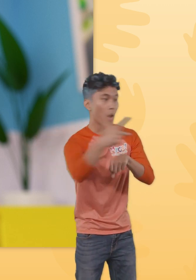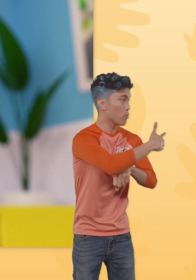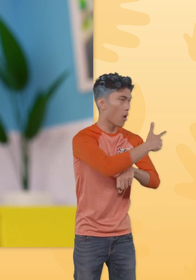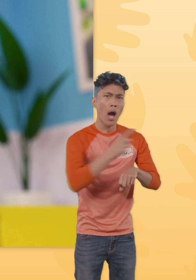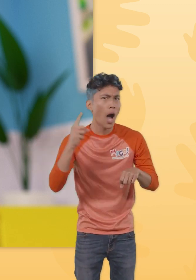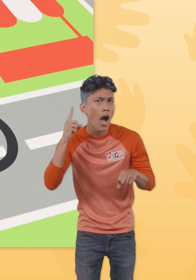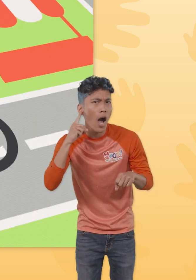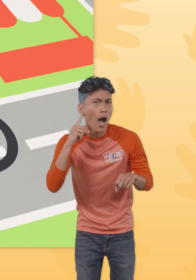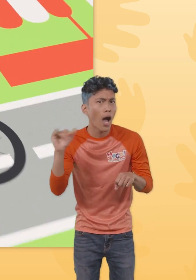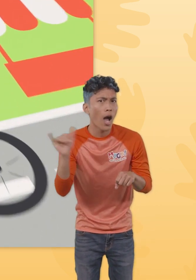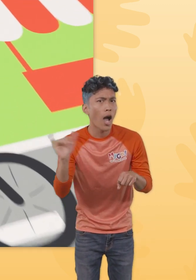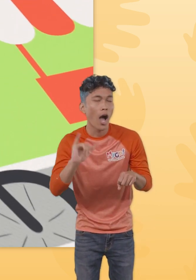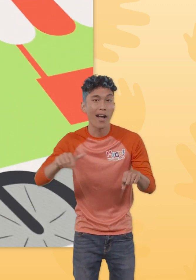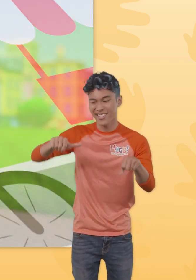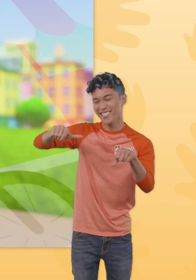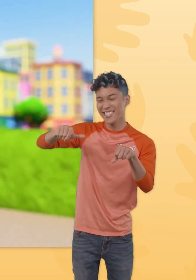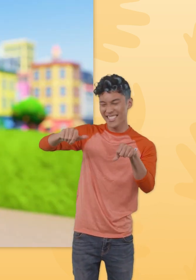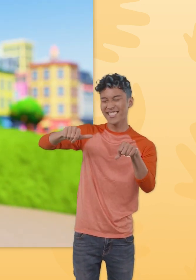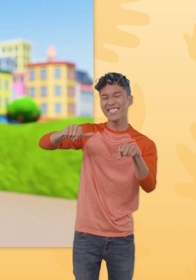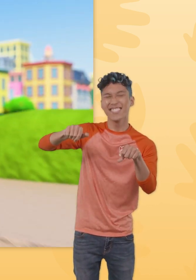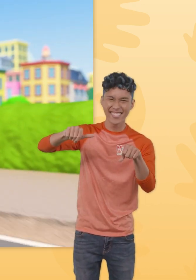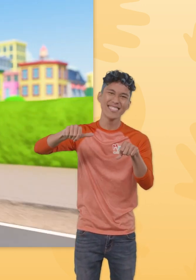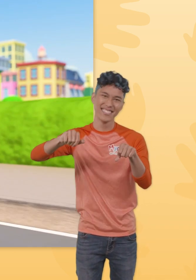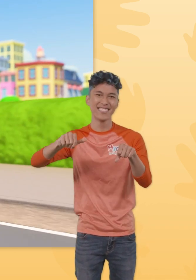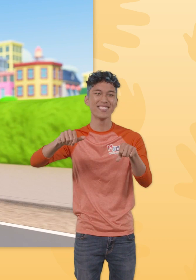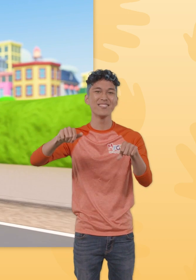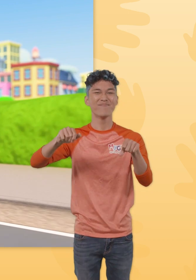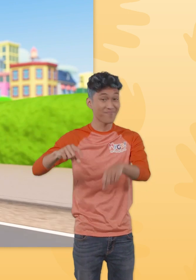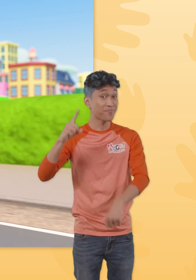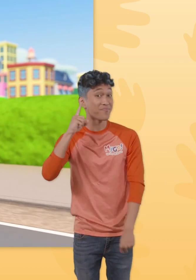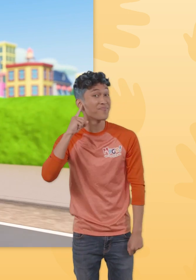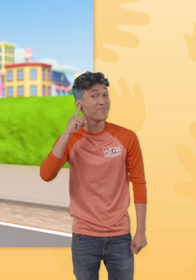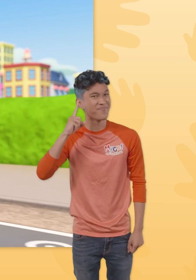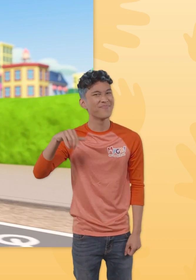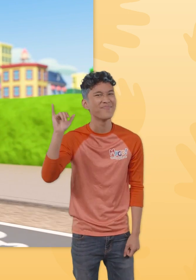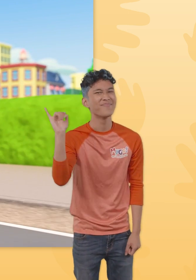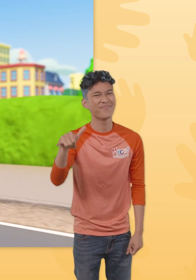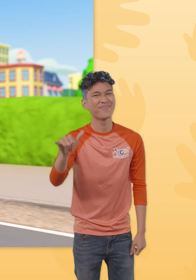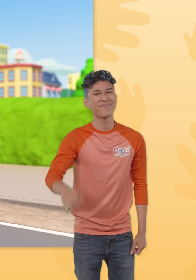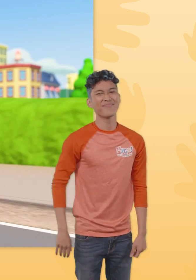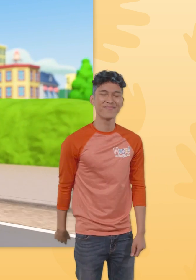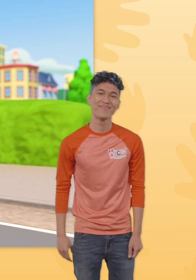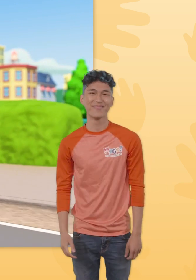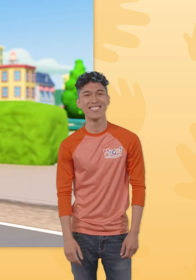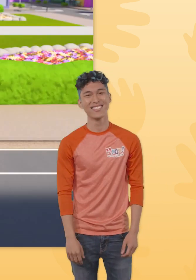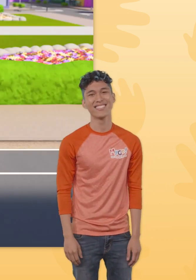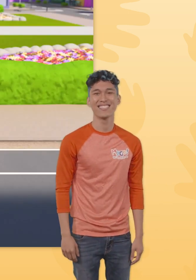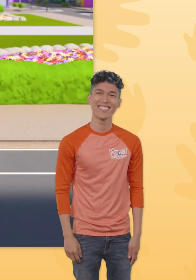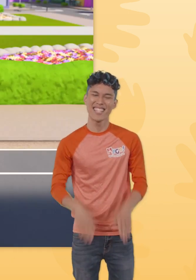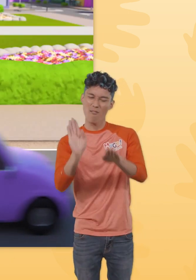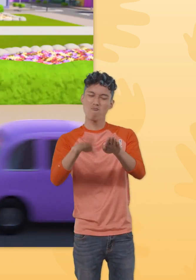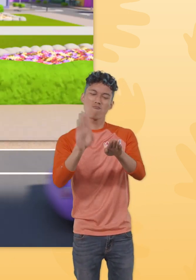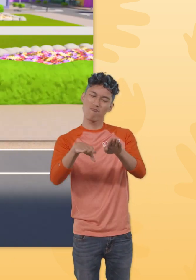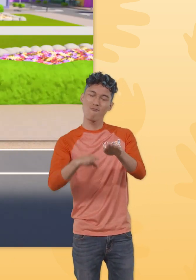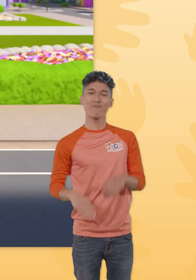comes the bike. What sound does it make? Ding, ding, goes the bike. A ding, ding sound it makes.